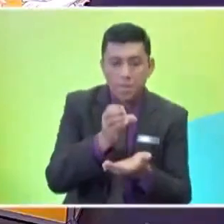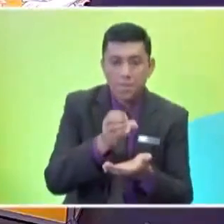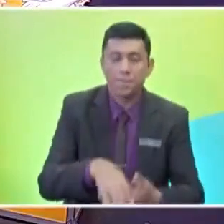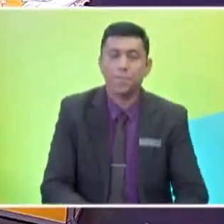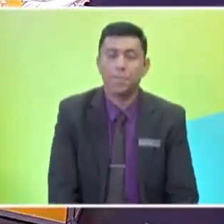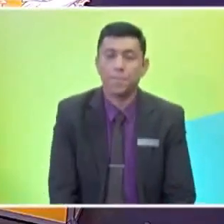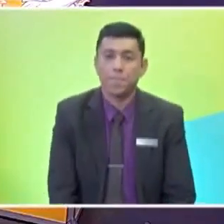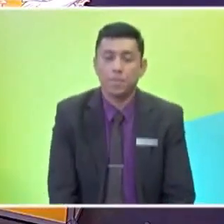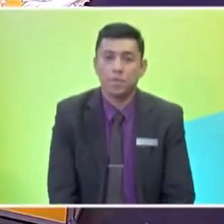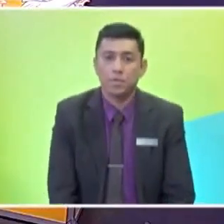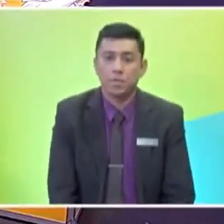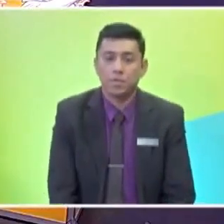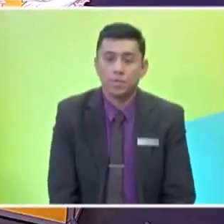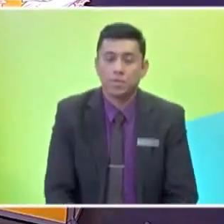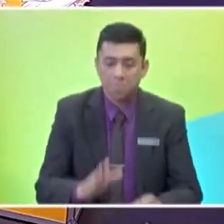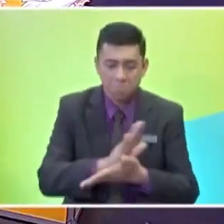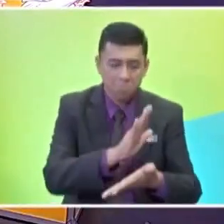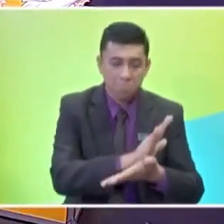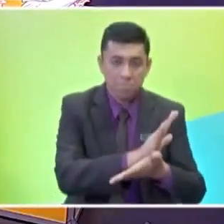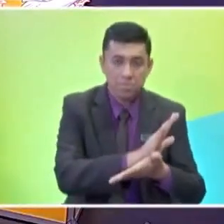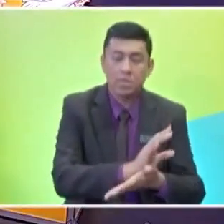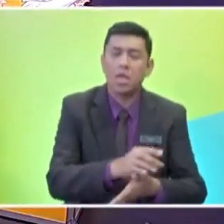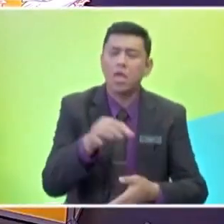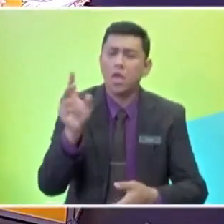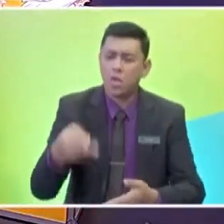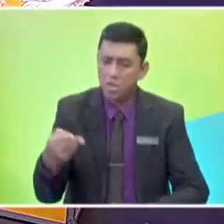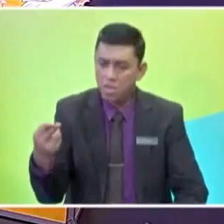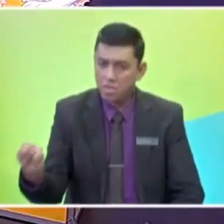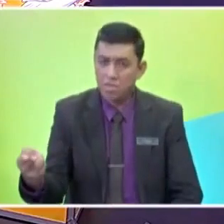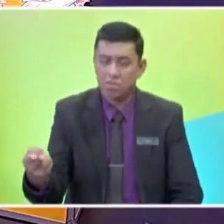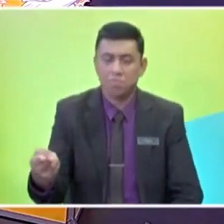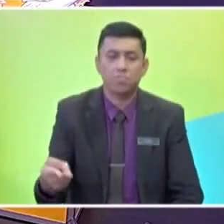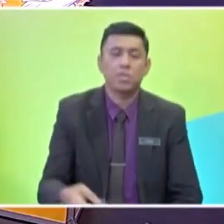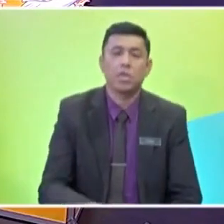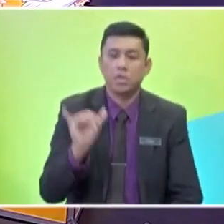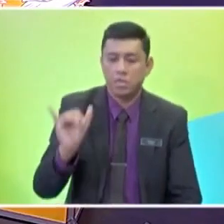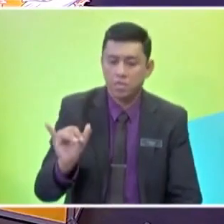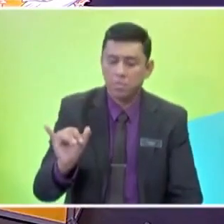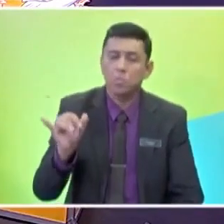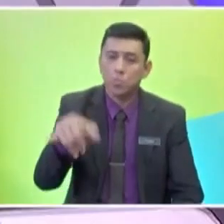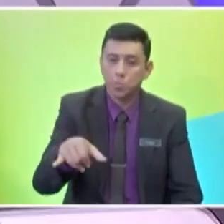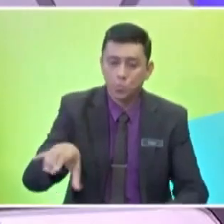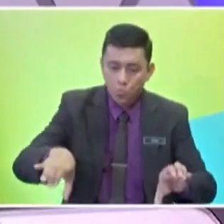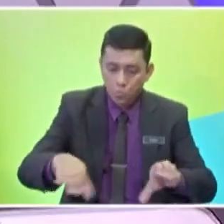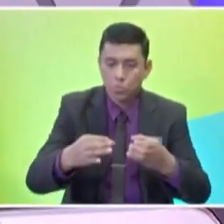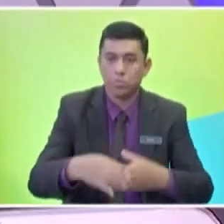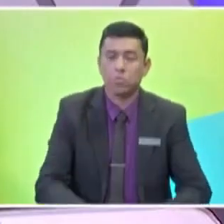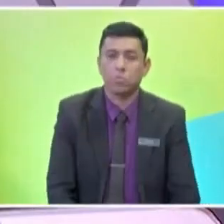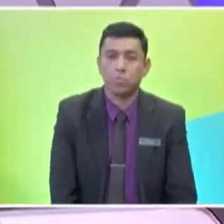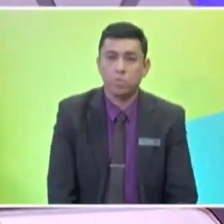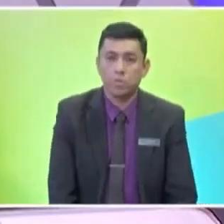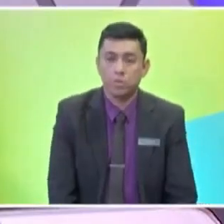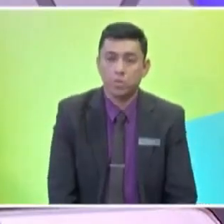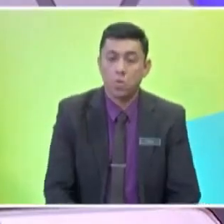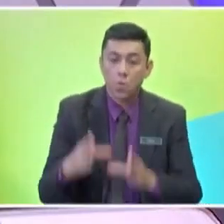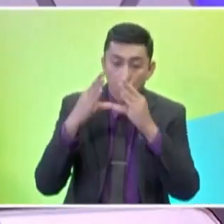okay, let's do the craft. Let's look at the materials needed first. Okay, what do we need? A paper cup. Paper cup. Okay, here. We need some cotton wools.